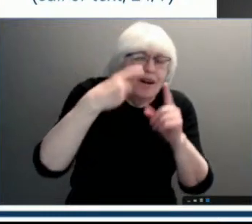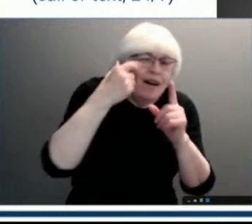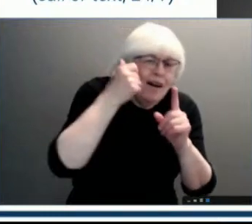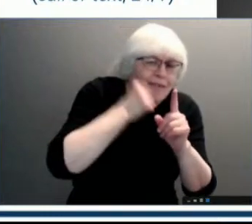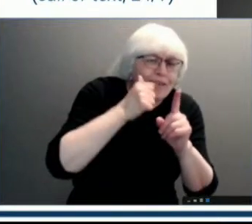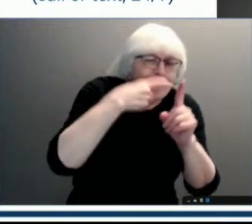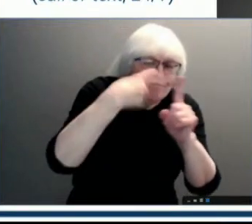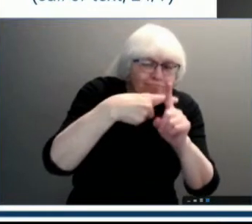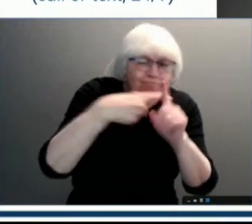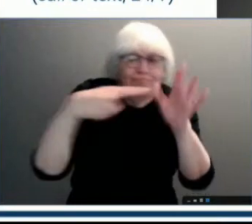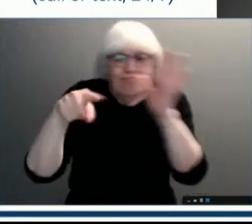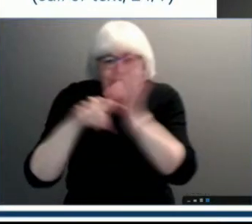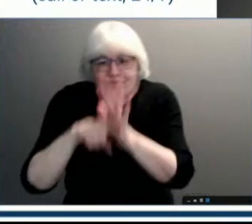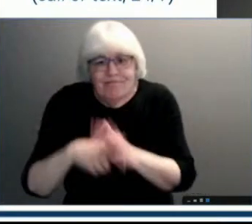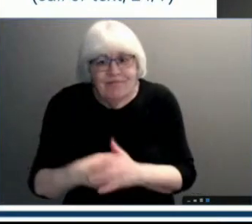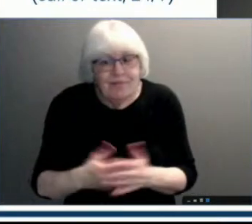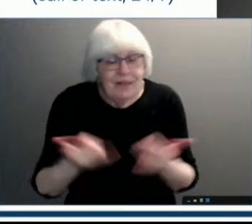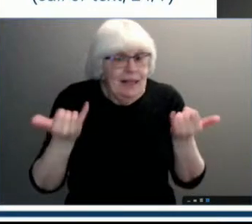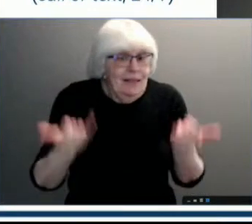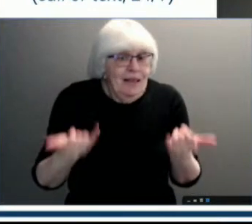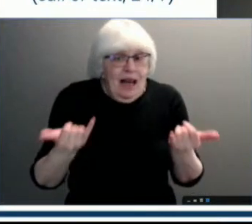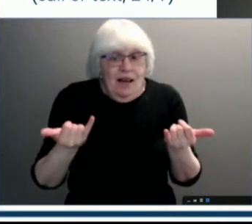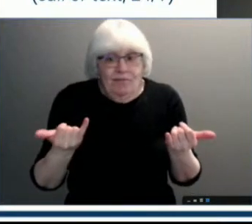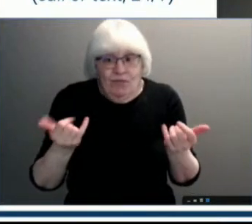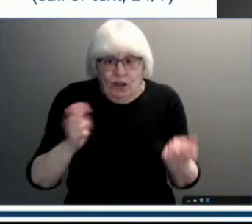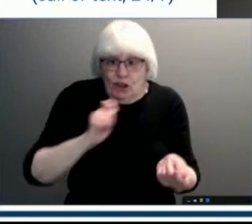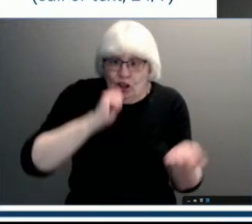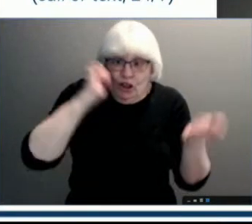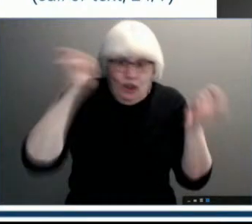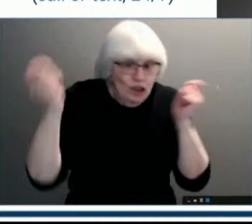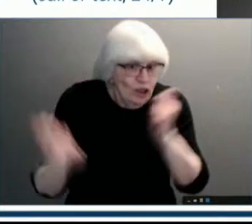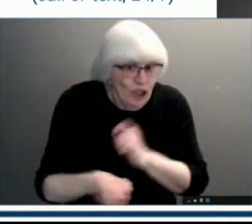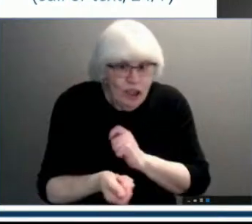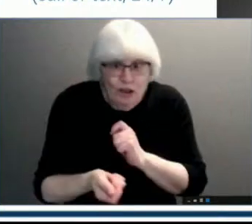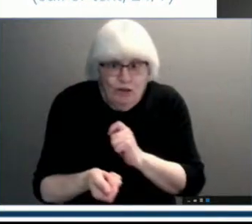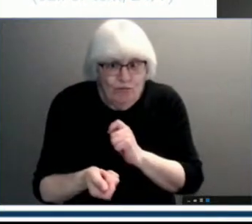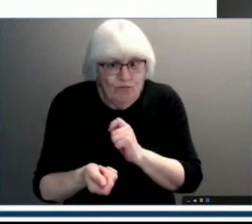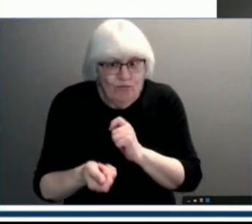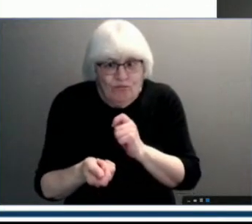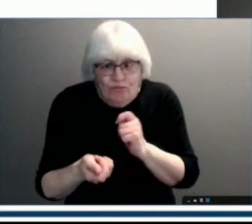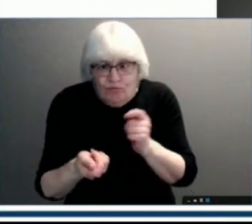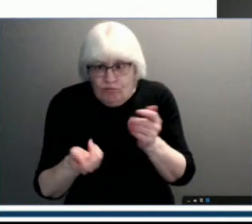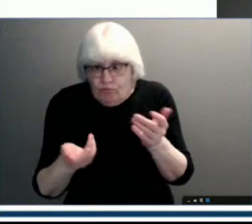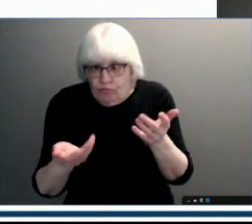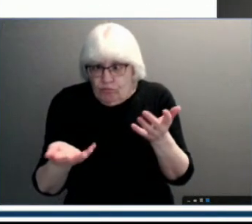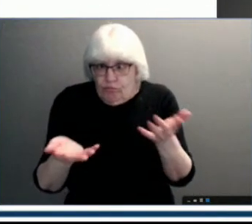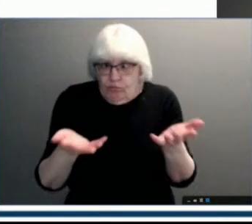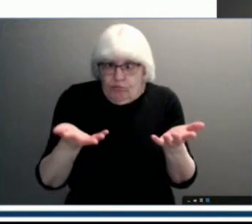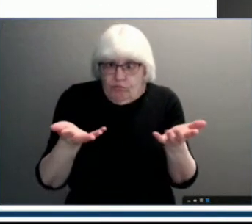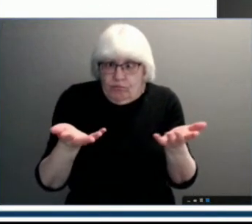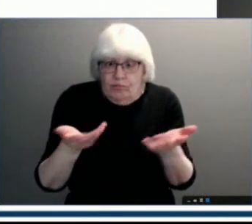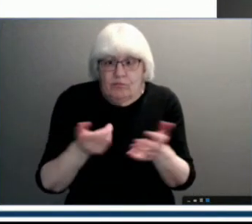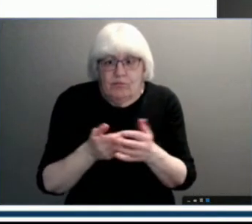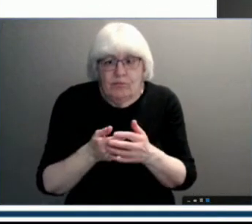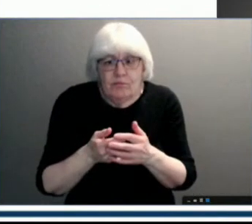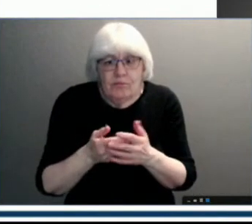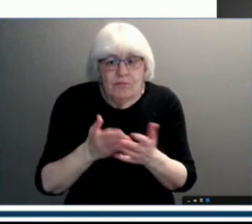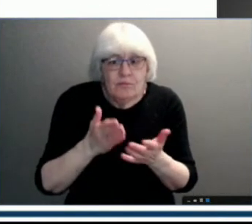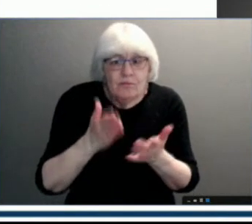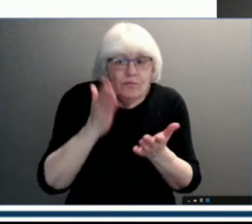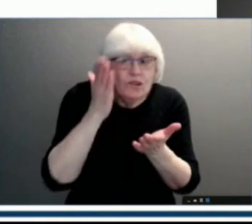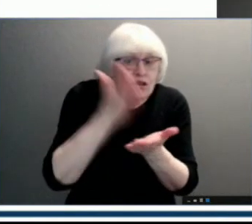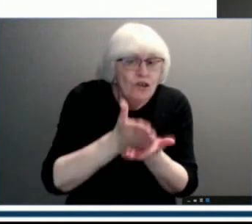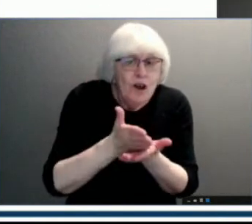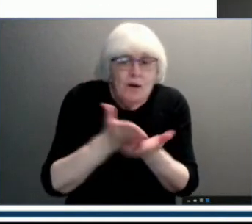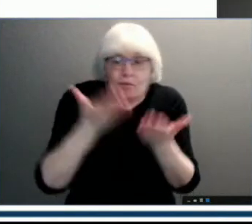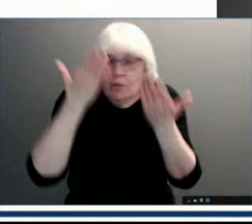shift. I'm wondering when that might happen and why you're looking to stop the daily reports. So we've been talking about this for a while, and we'd